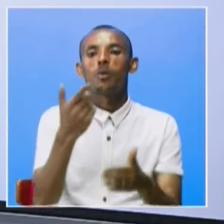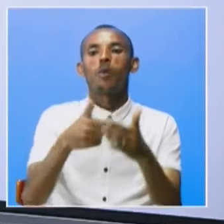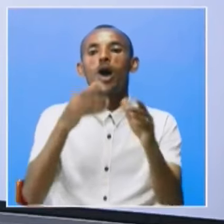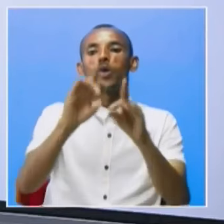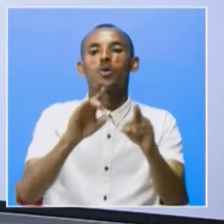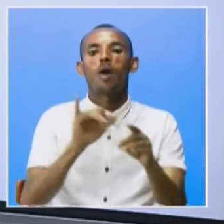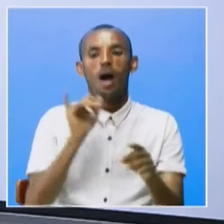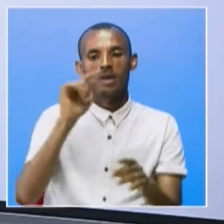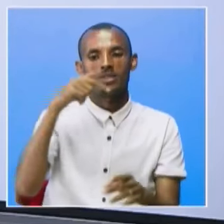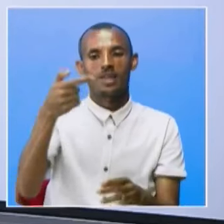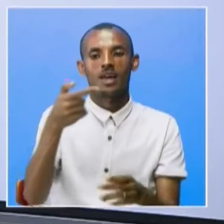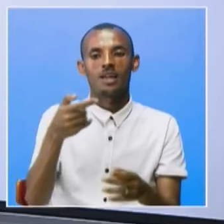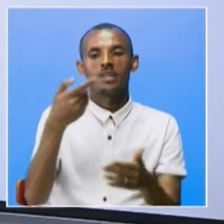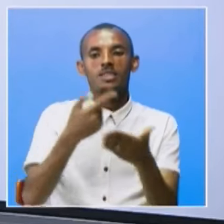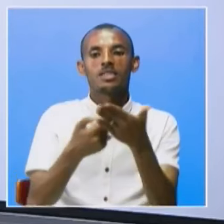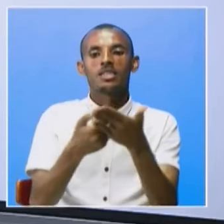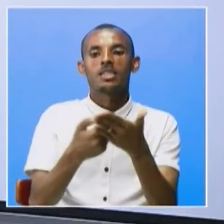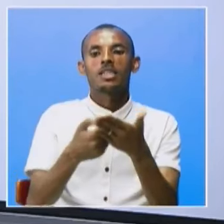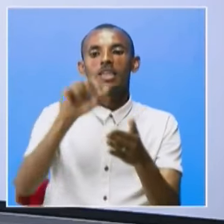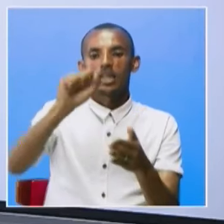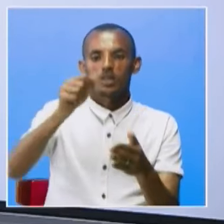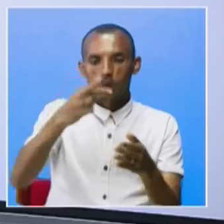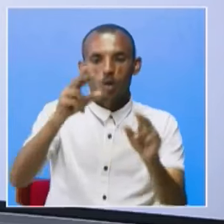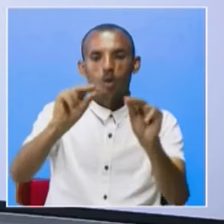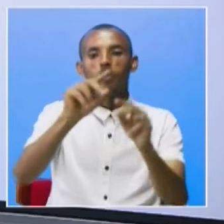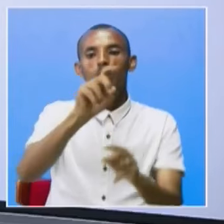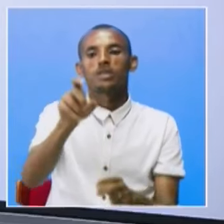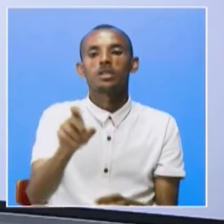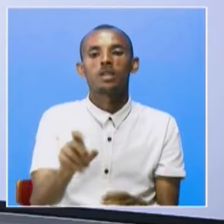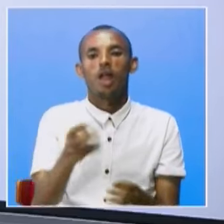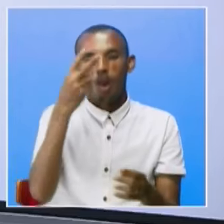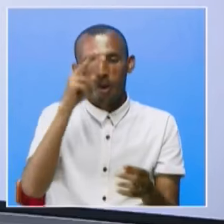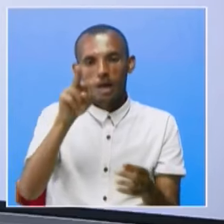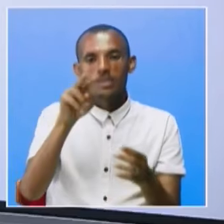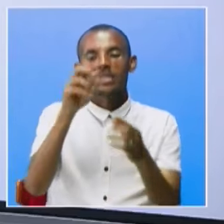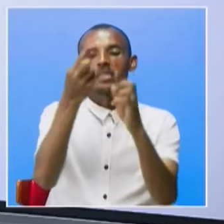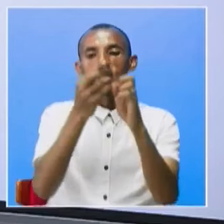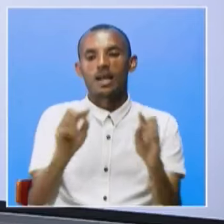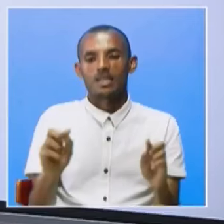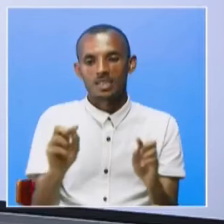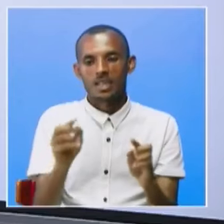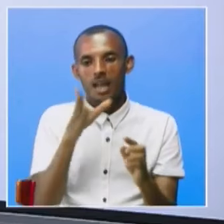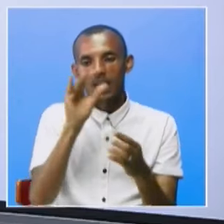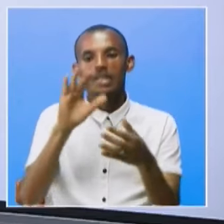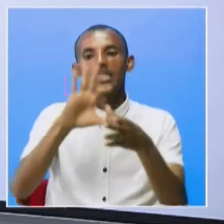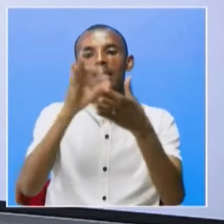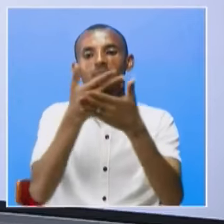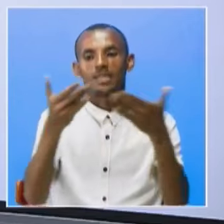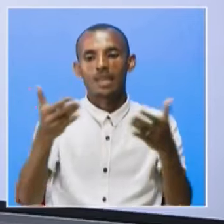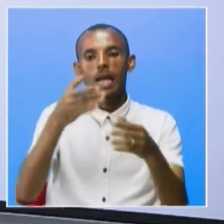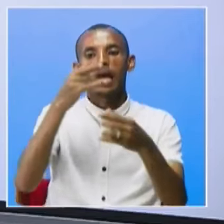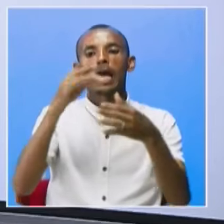now? In this yes or no question, please look at the structure or the sentence, the grammatical pattern that I followed,